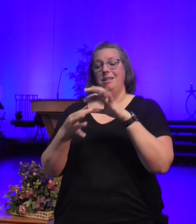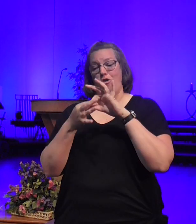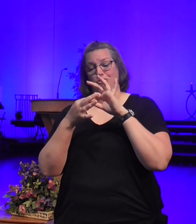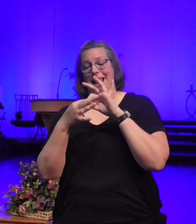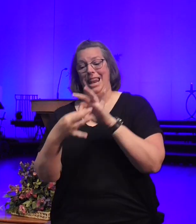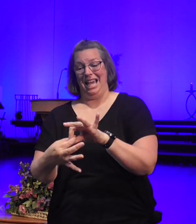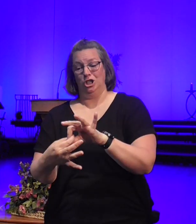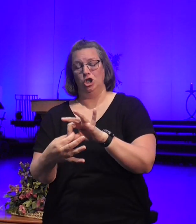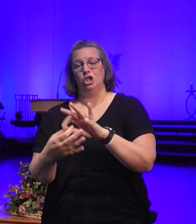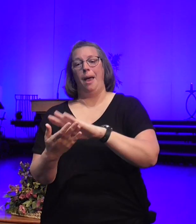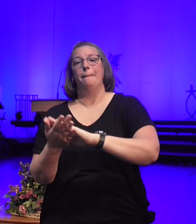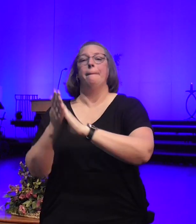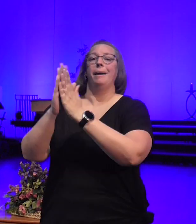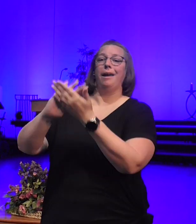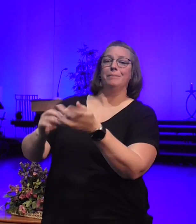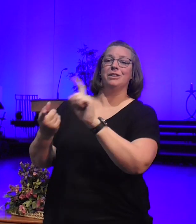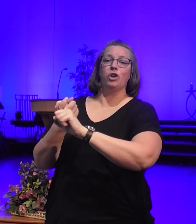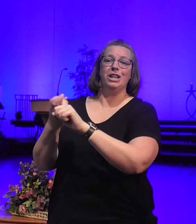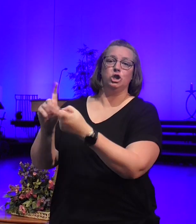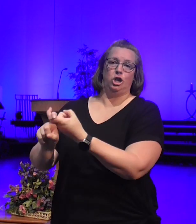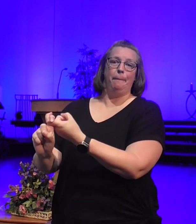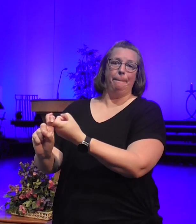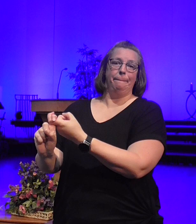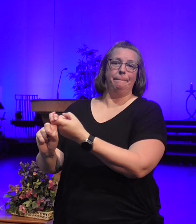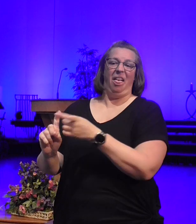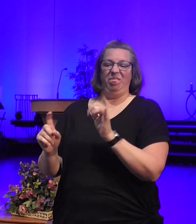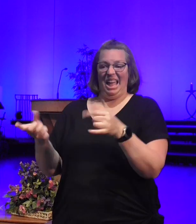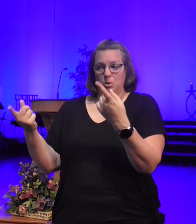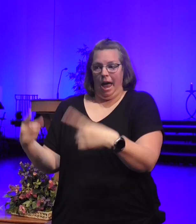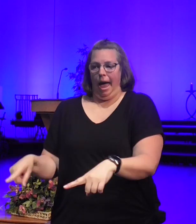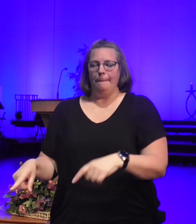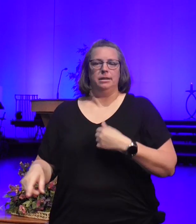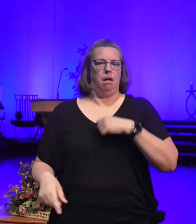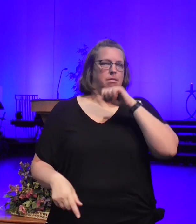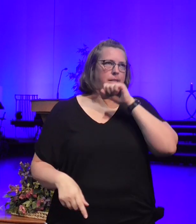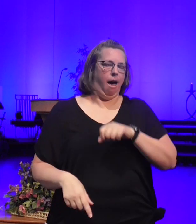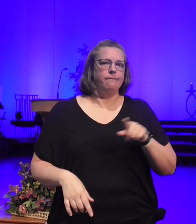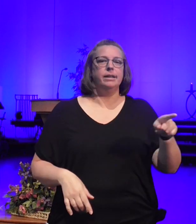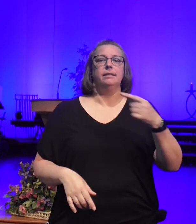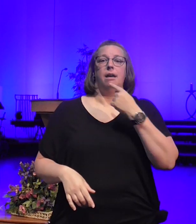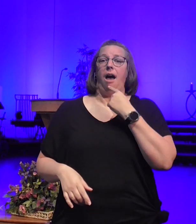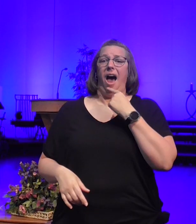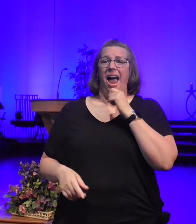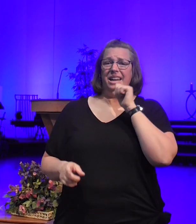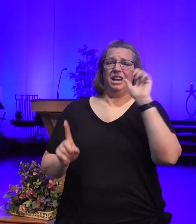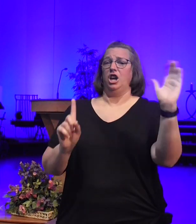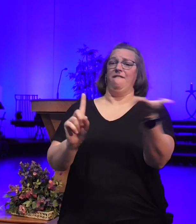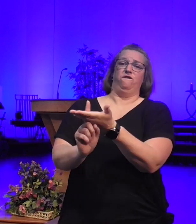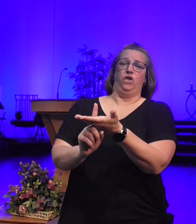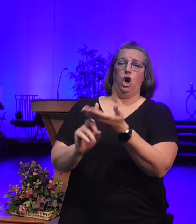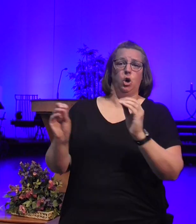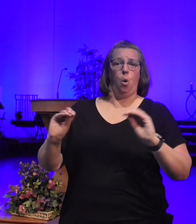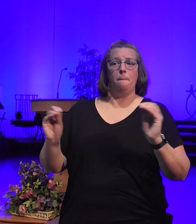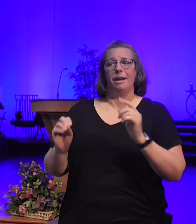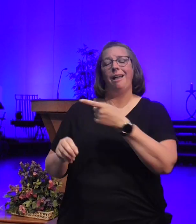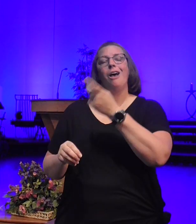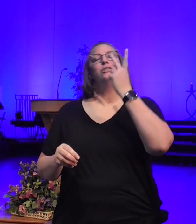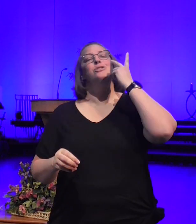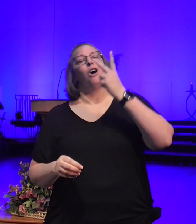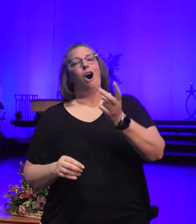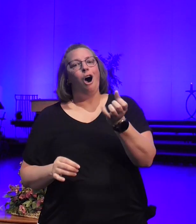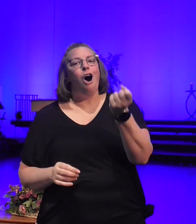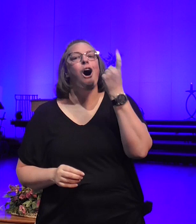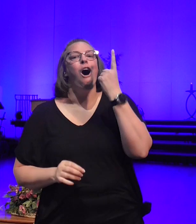friendship. That's what would happen. And I love what he says here. I didn't convert anybody. They saw the light and